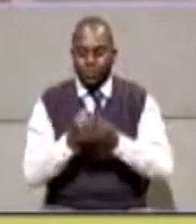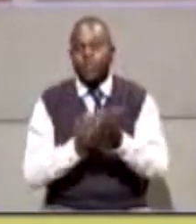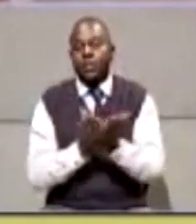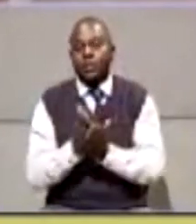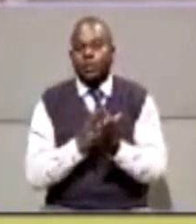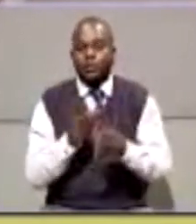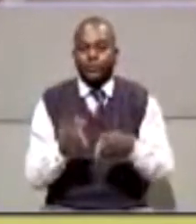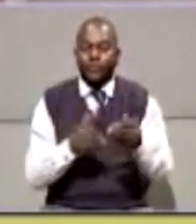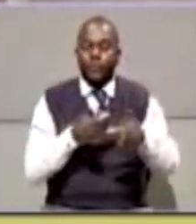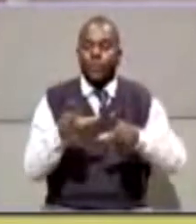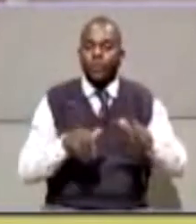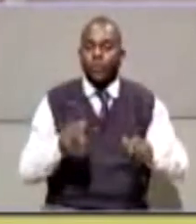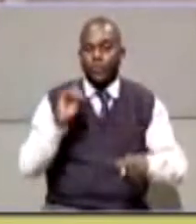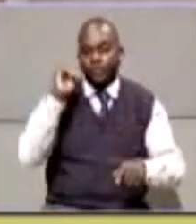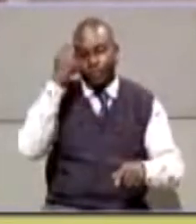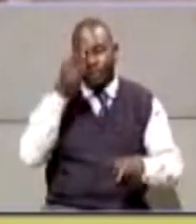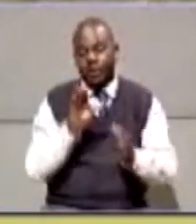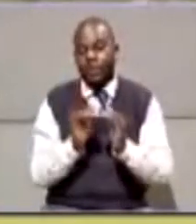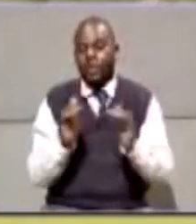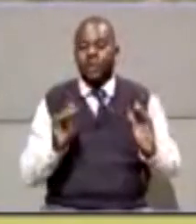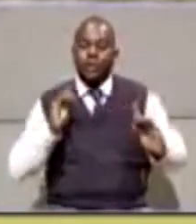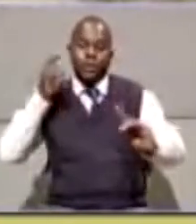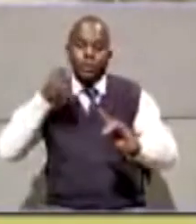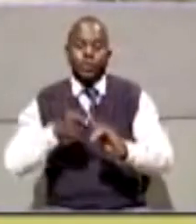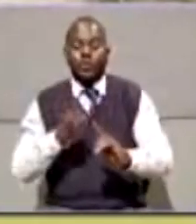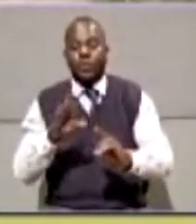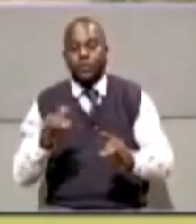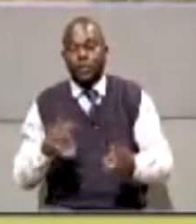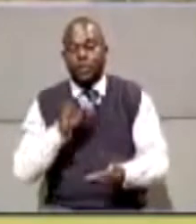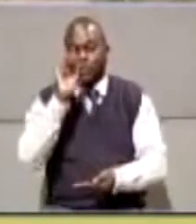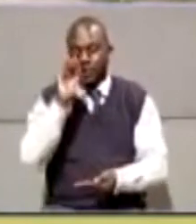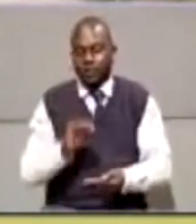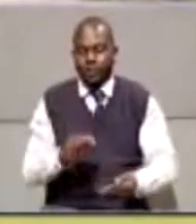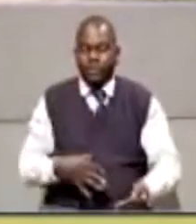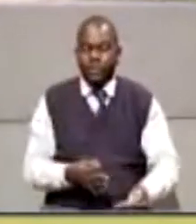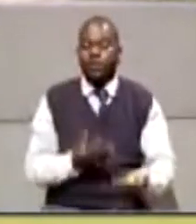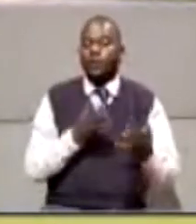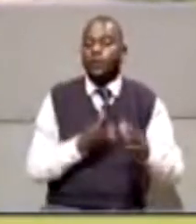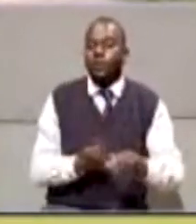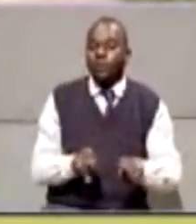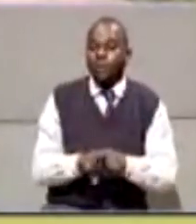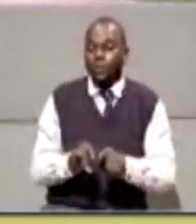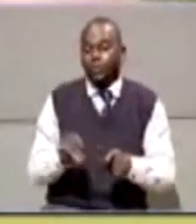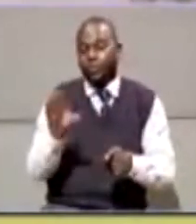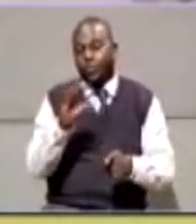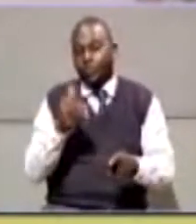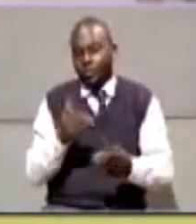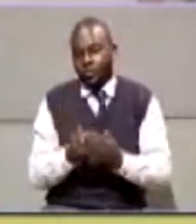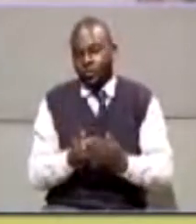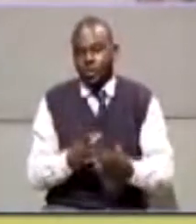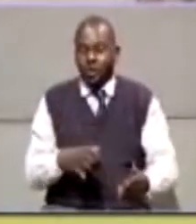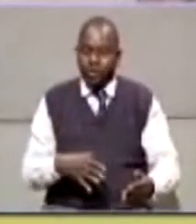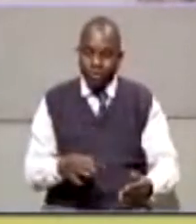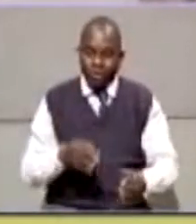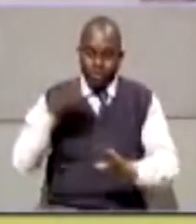delivery at local government level. This is aimed at, among others, reduce maternal mortality and bring a comprehensive package of maternal